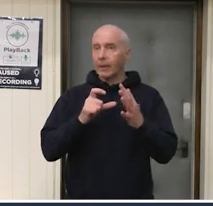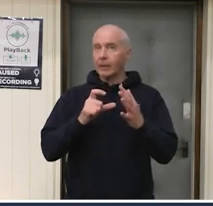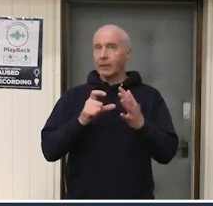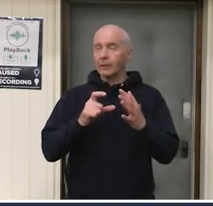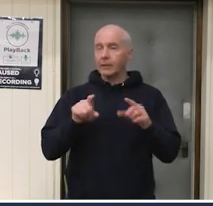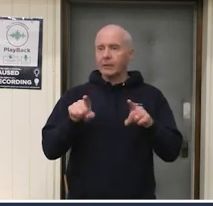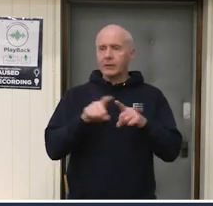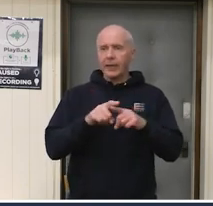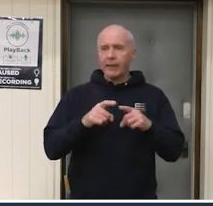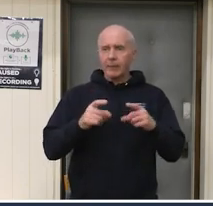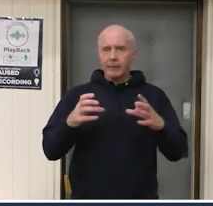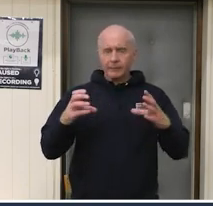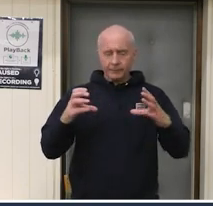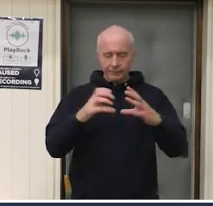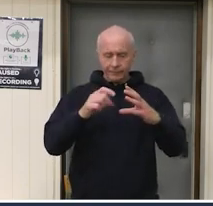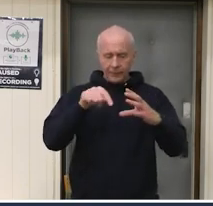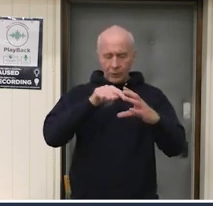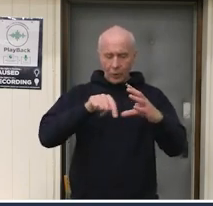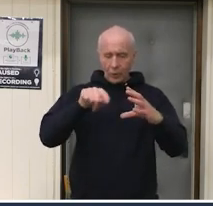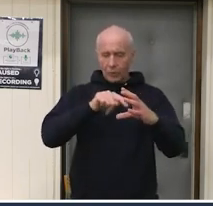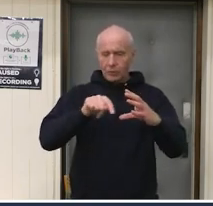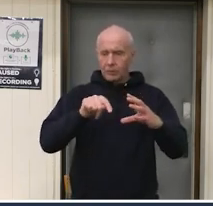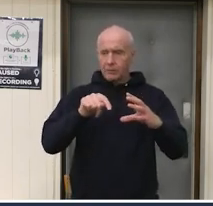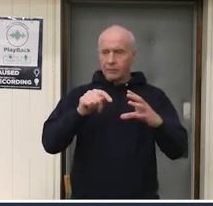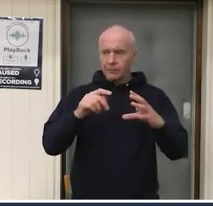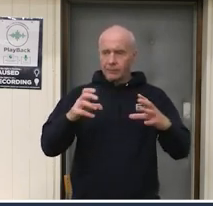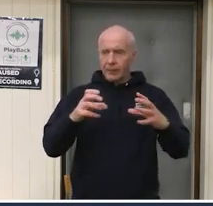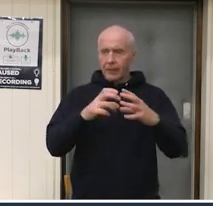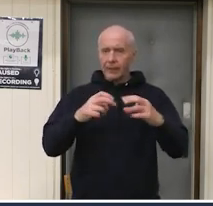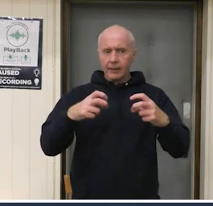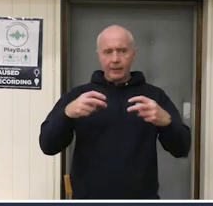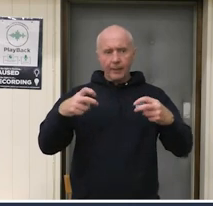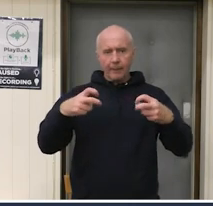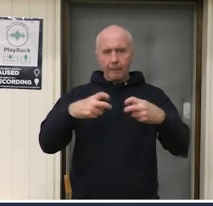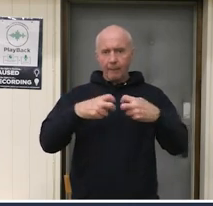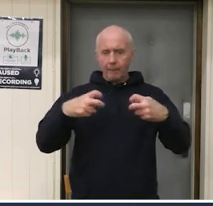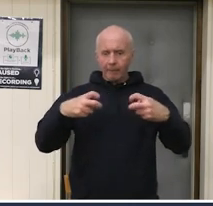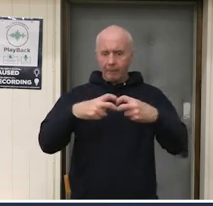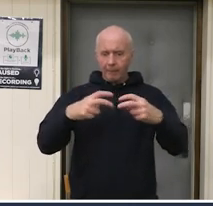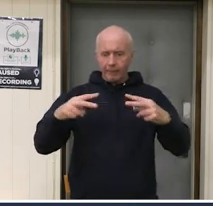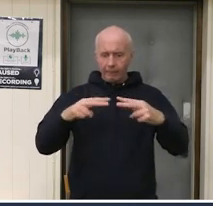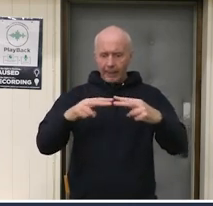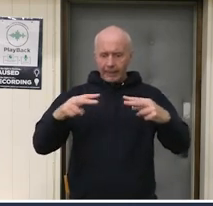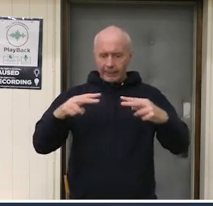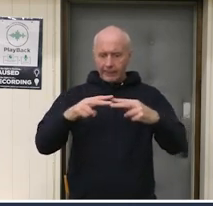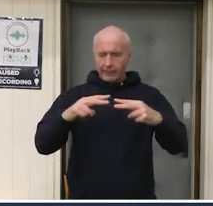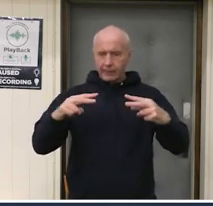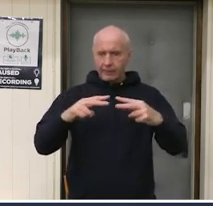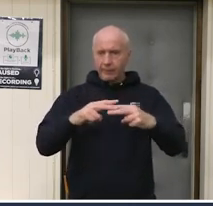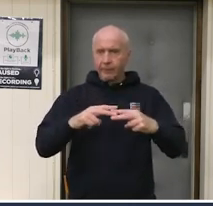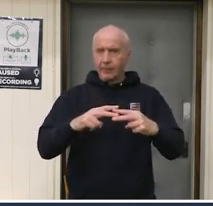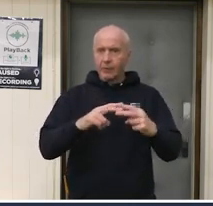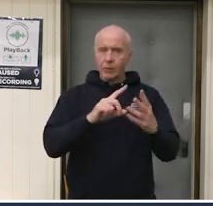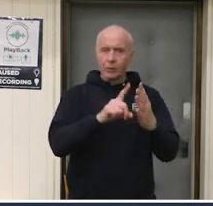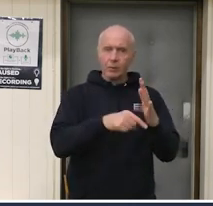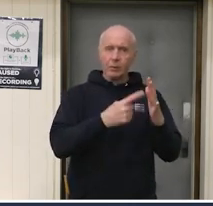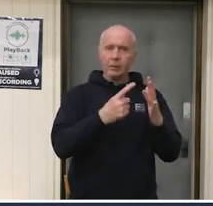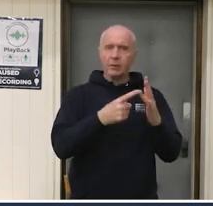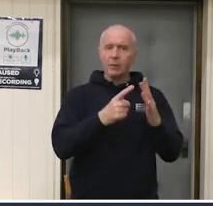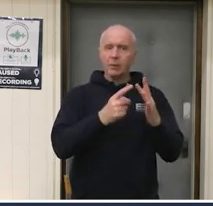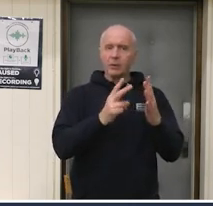a donut-shaped magnetic bottle. This particular donut-shaped magnetic bottle is called the Joint European